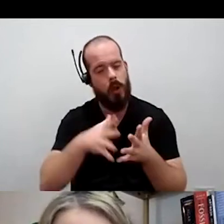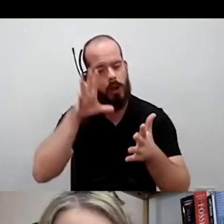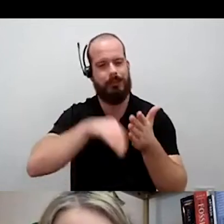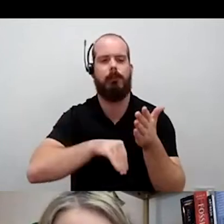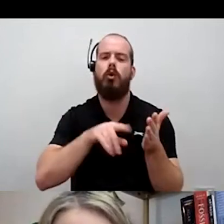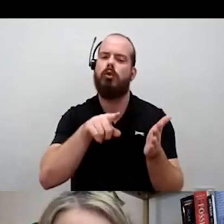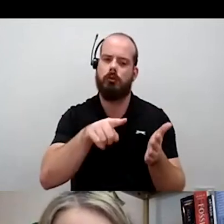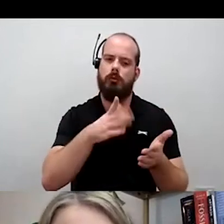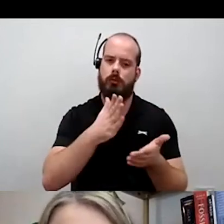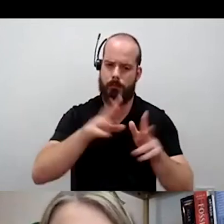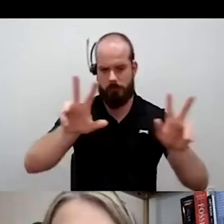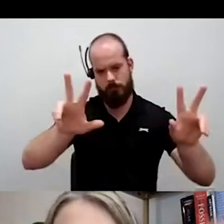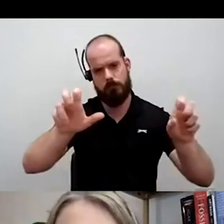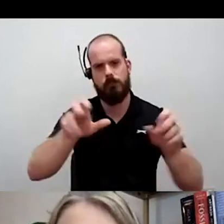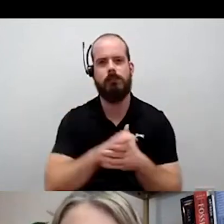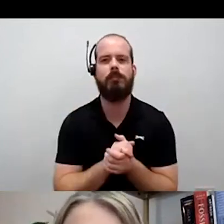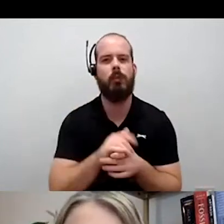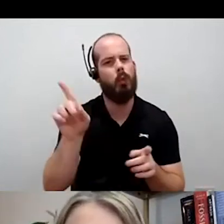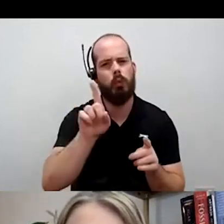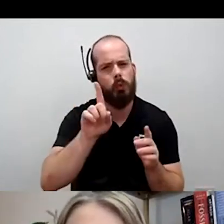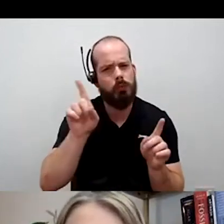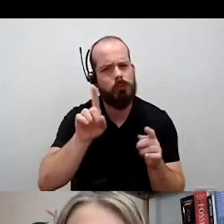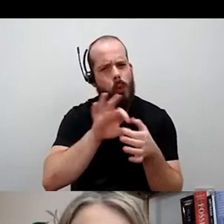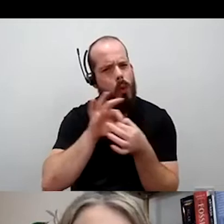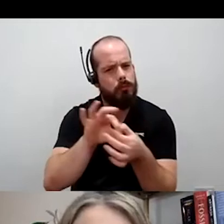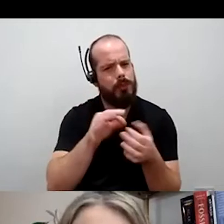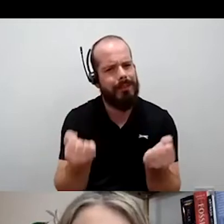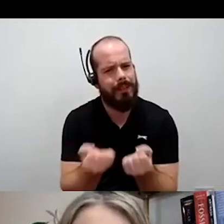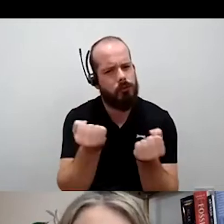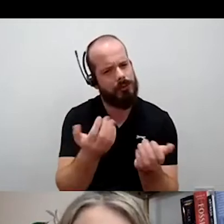the right person to ask this question. What is cooperative energy?